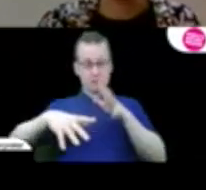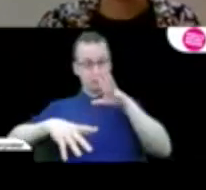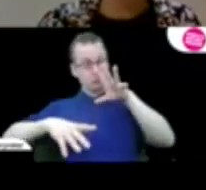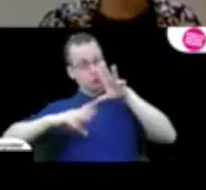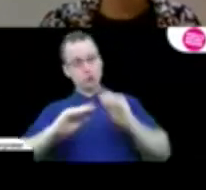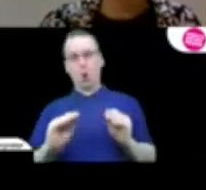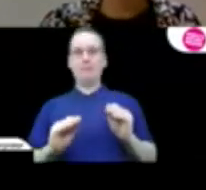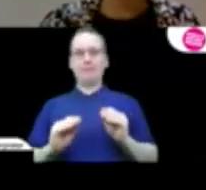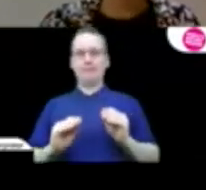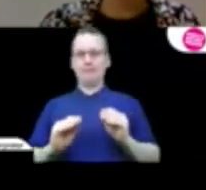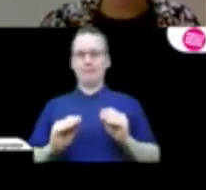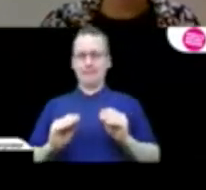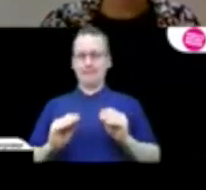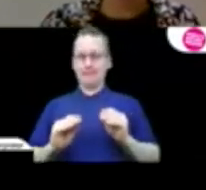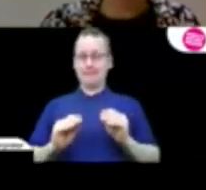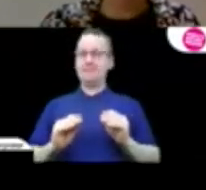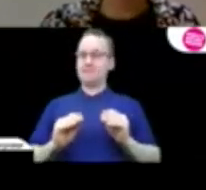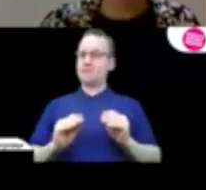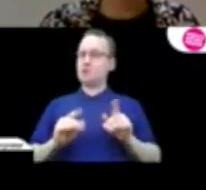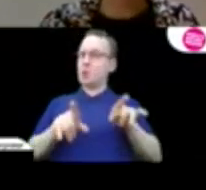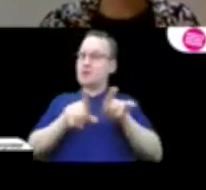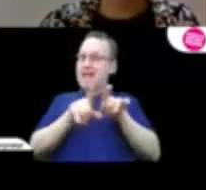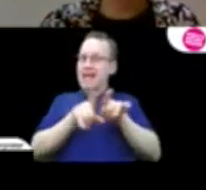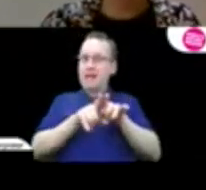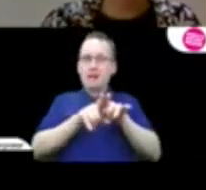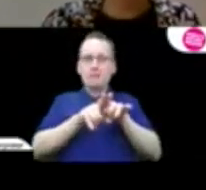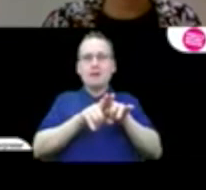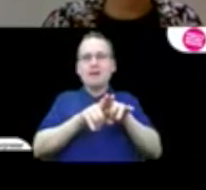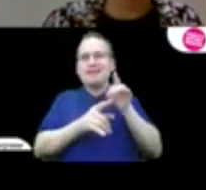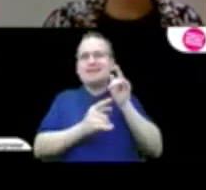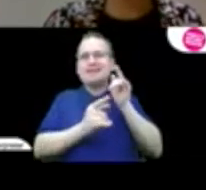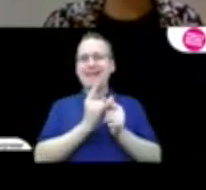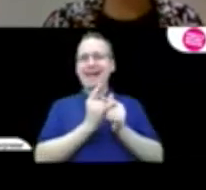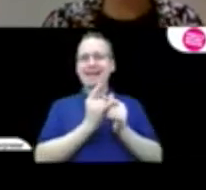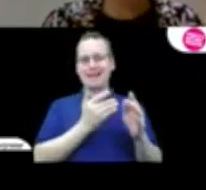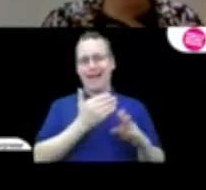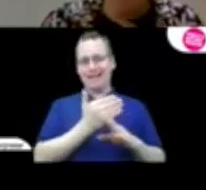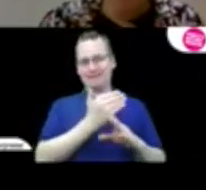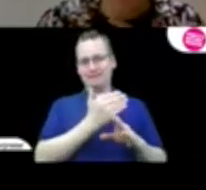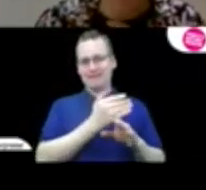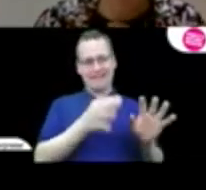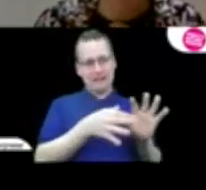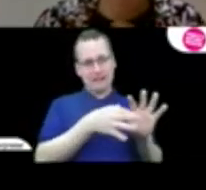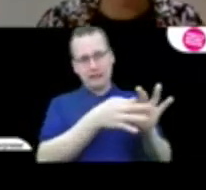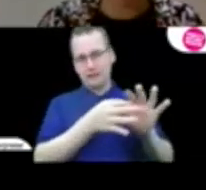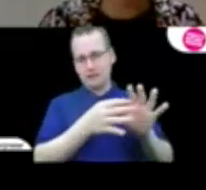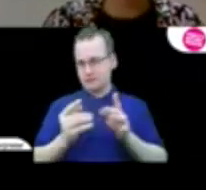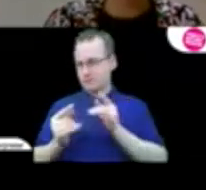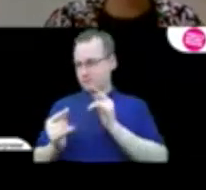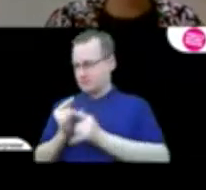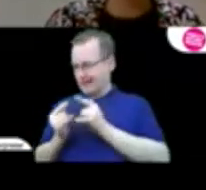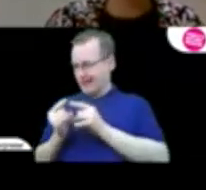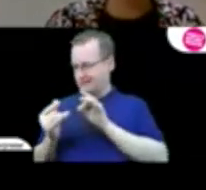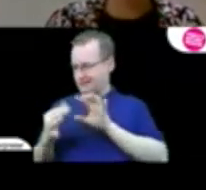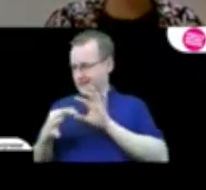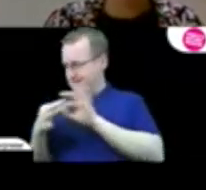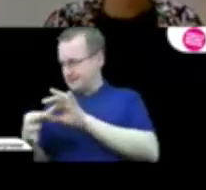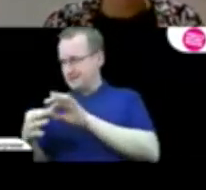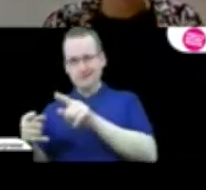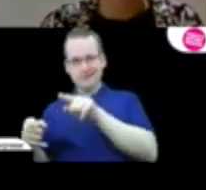there is a lot of evidence of same-sex activity and acceptance of gender-variant people in the cultures that Britain